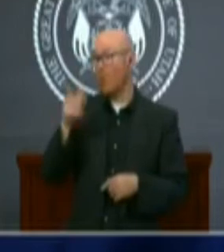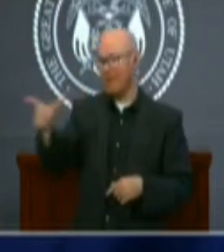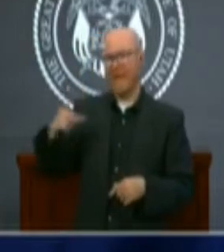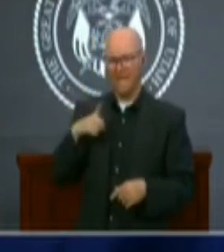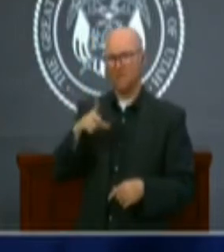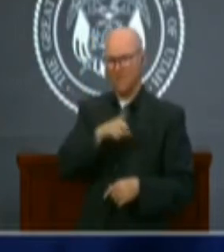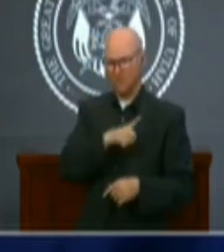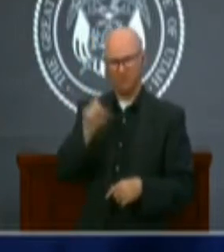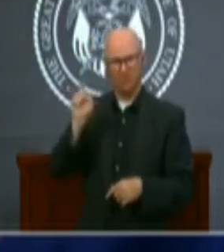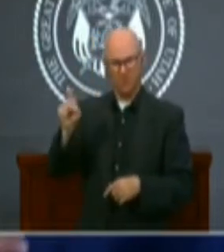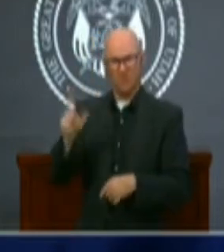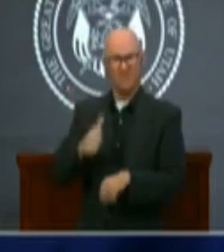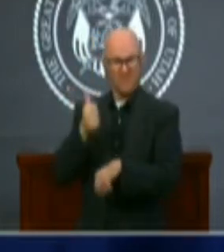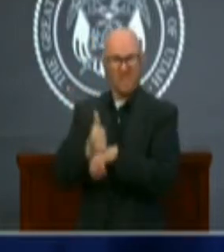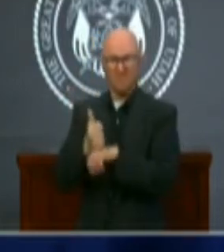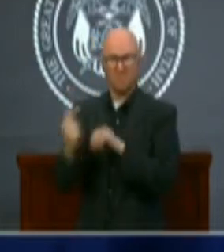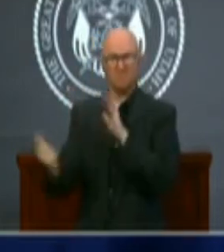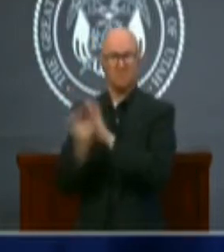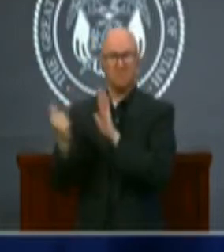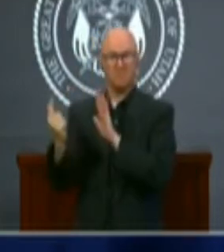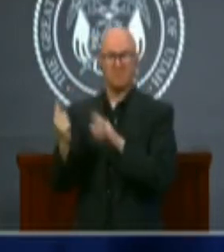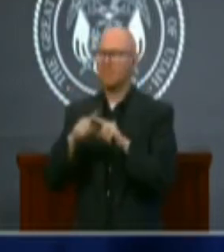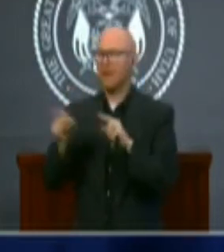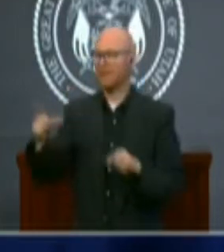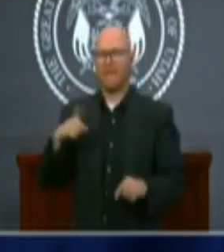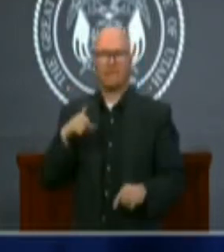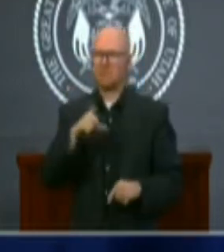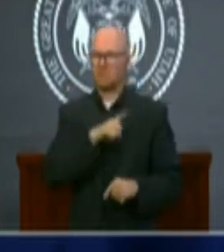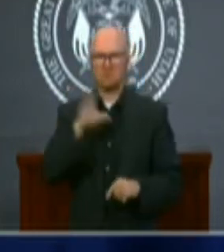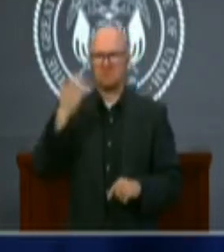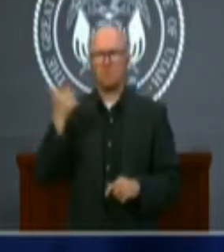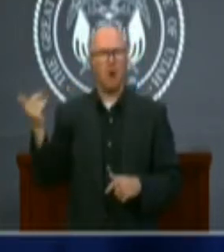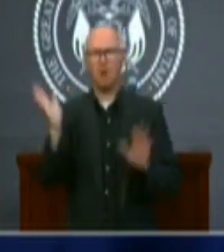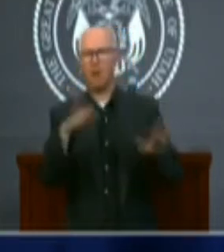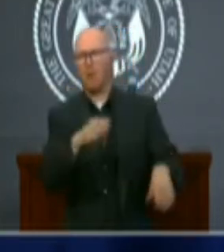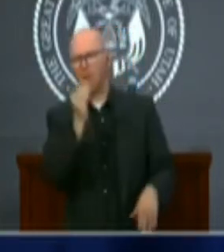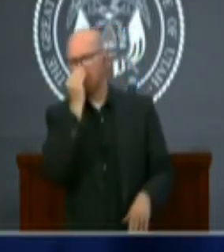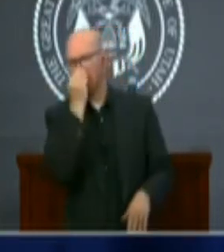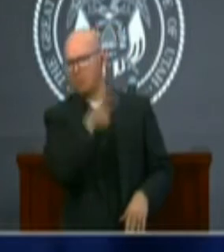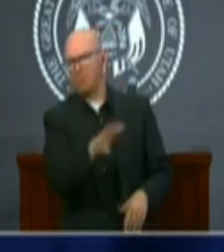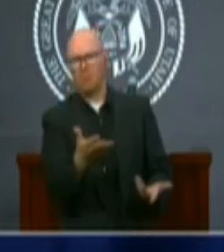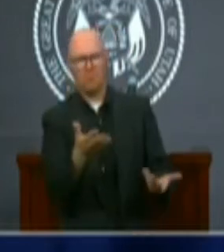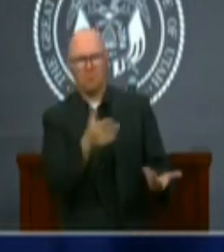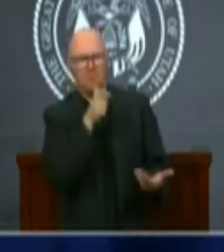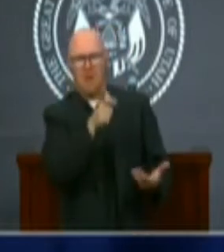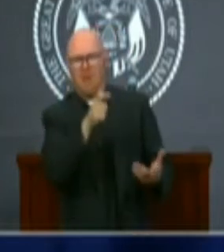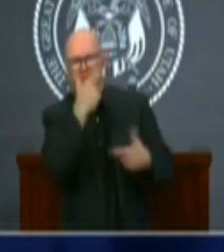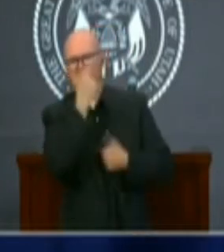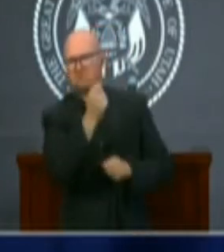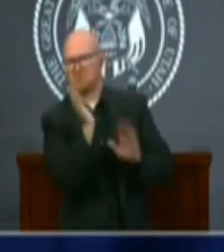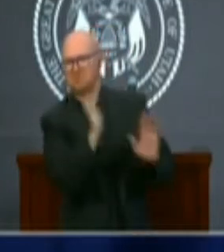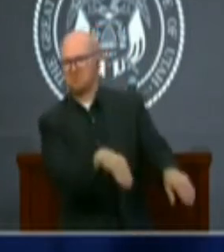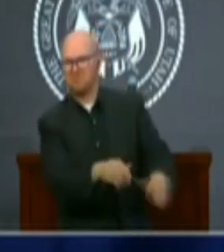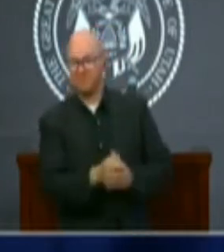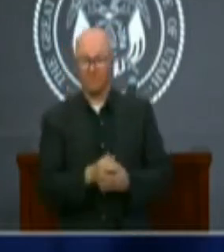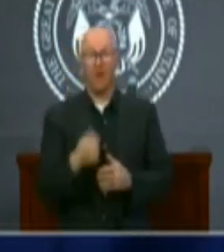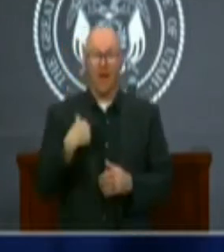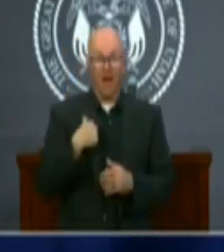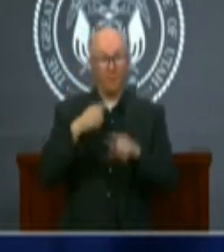restrictions this year. They haven't shown any interest in doing anything more around that. So we are relying on